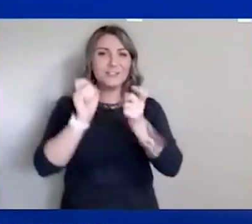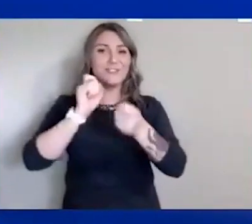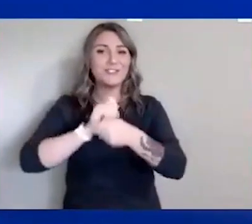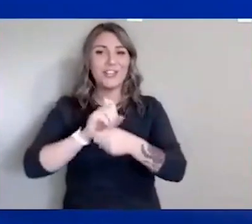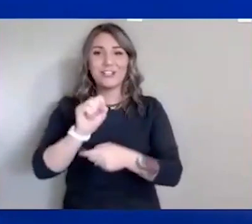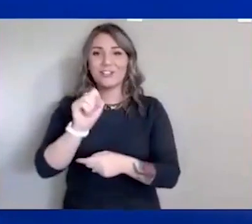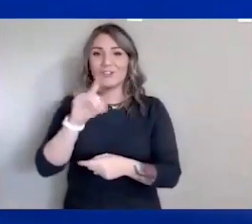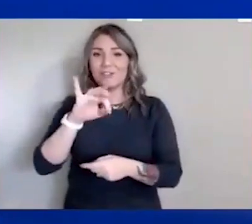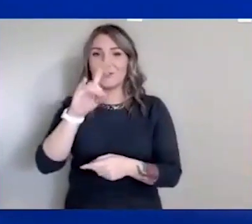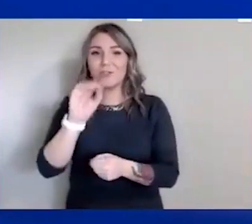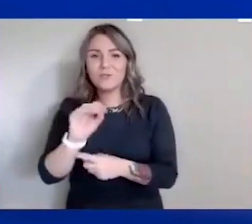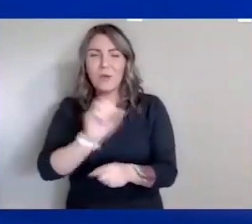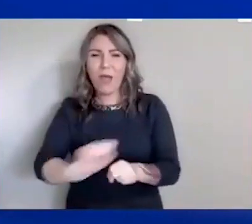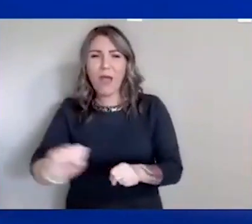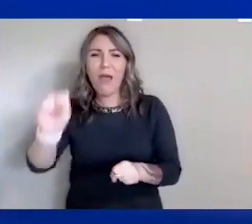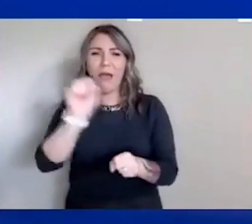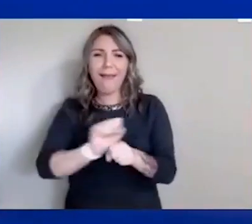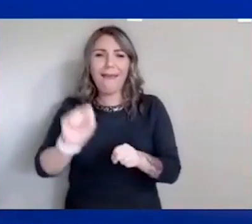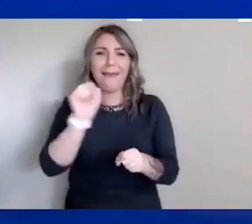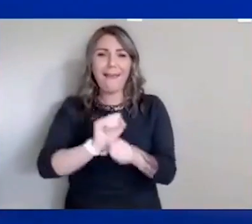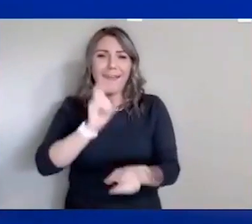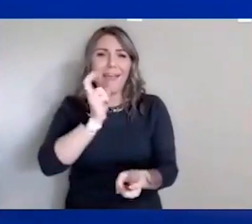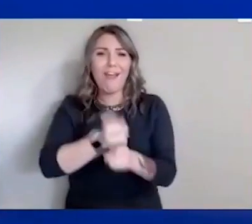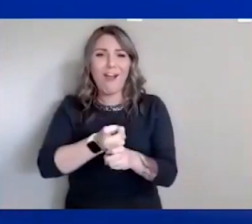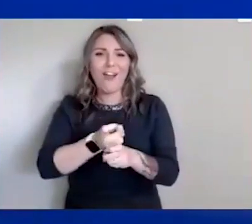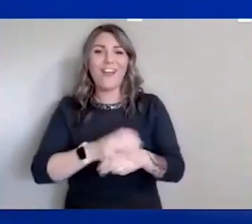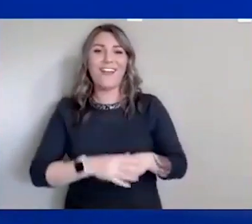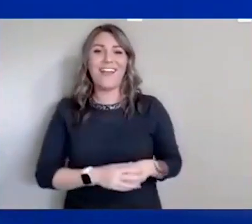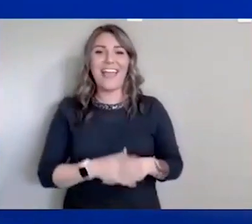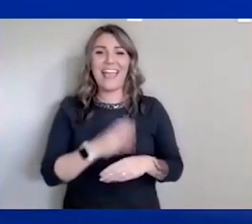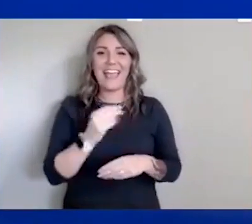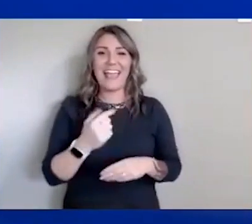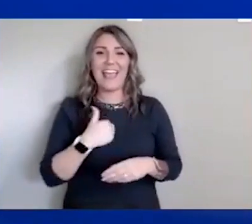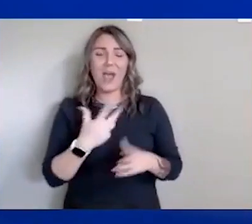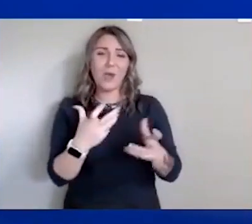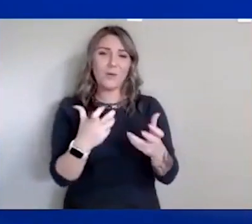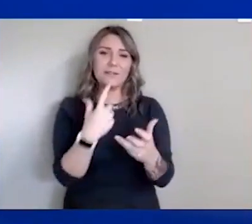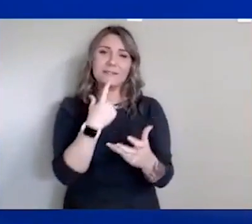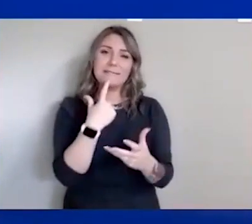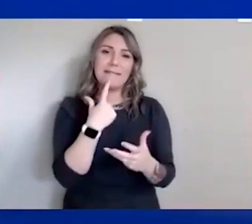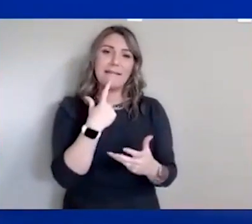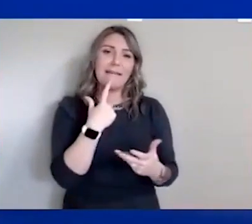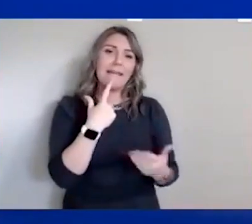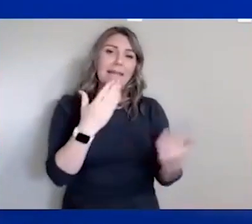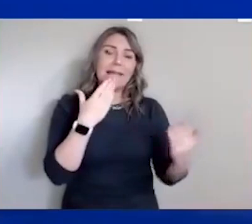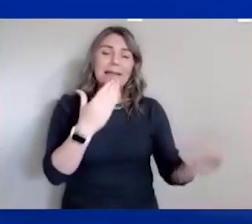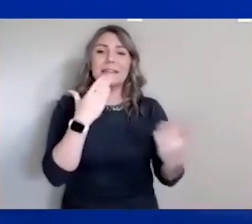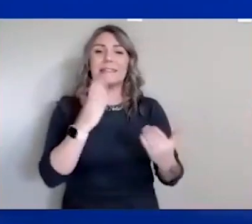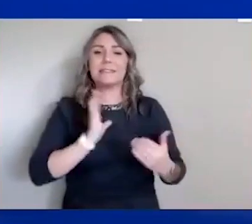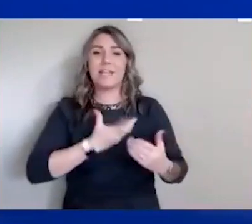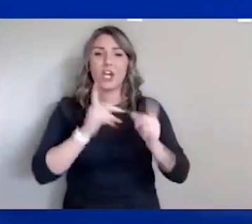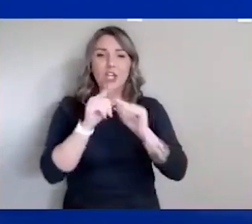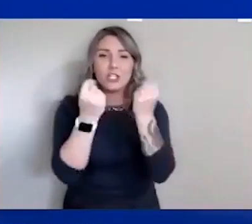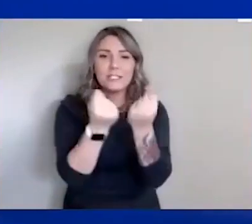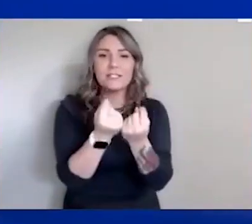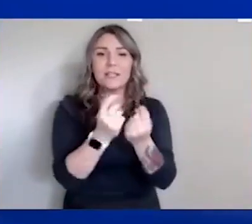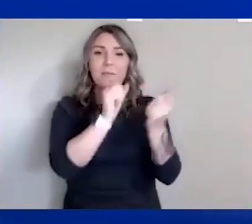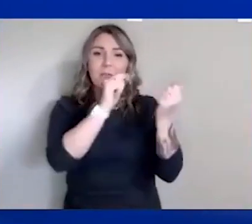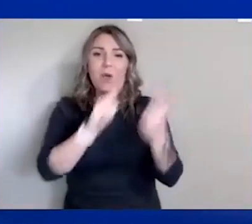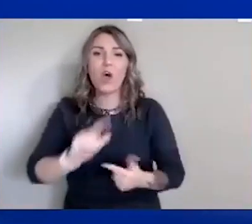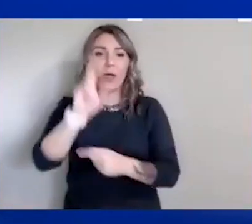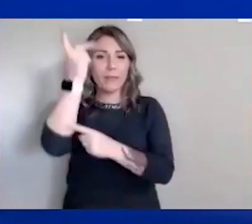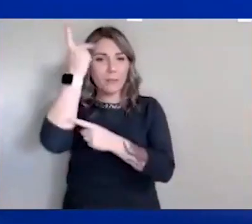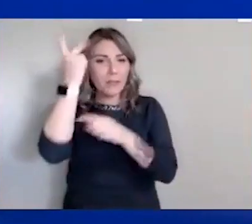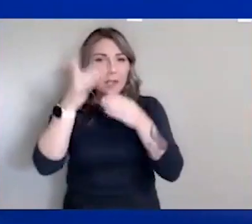worked enormously hard. And we want to say a special shout out to our team, a shout out to all our political leaders